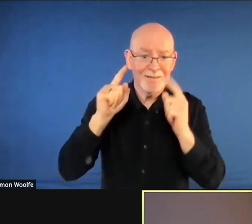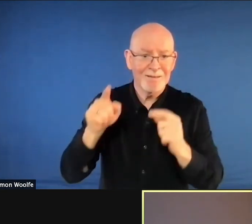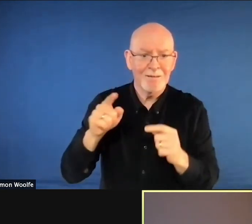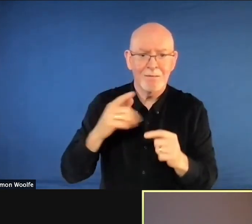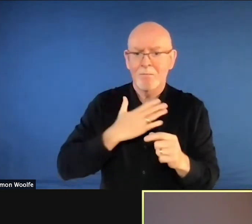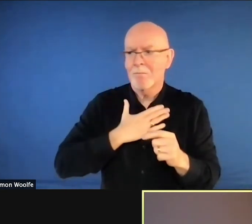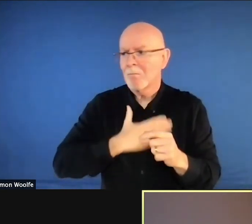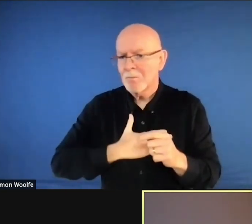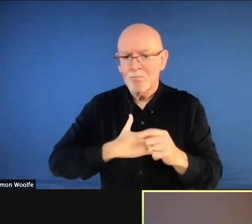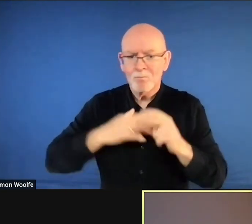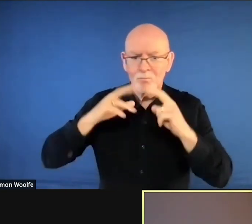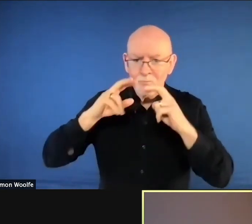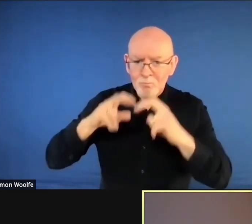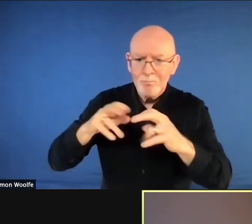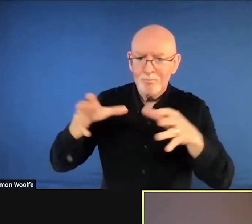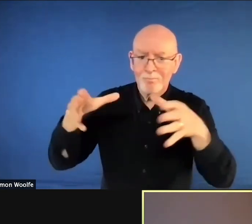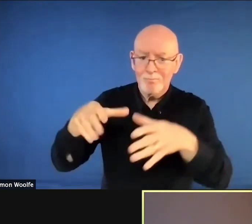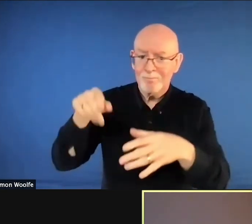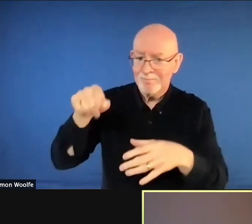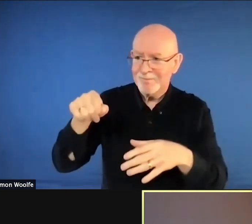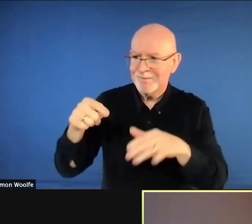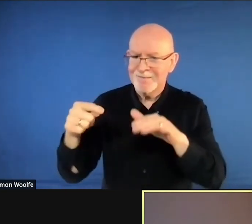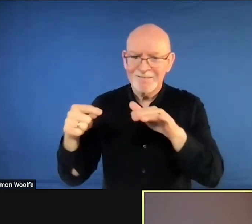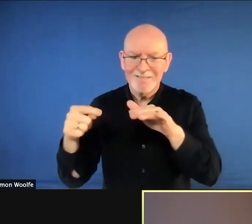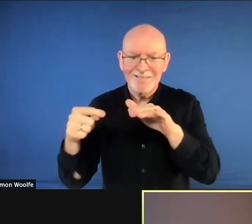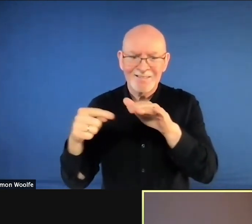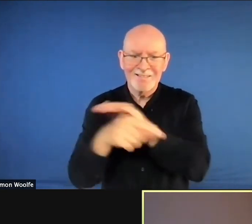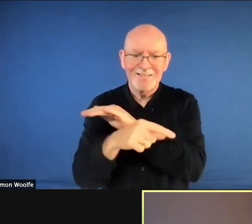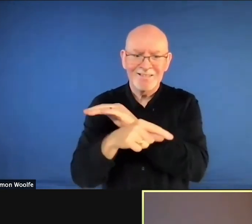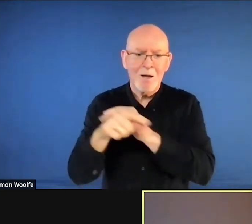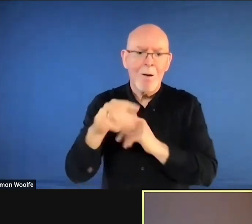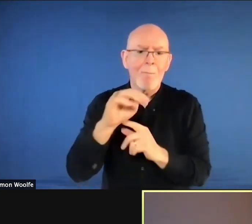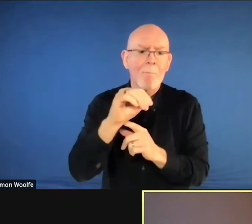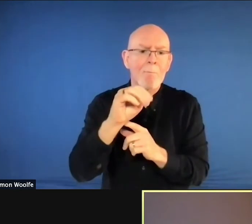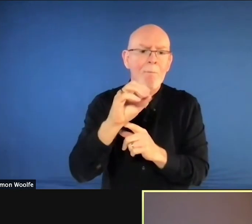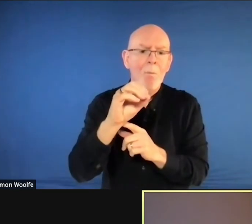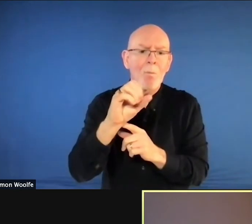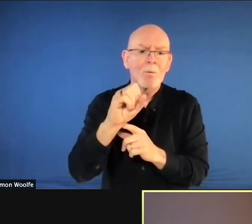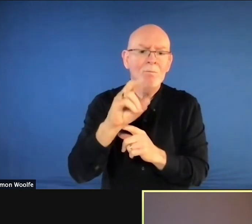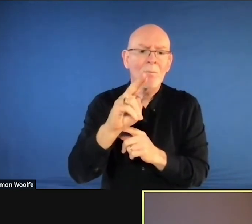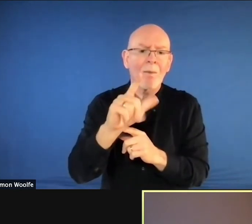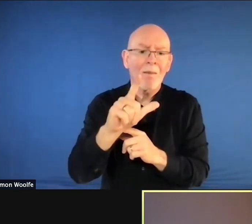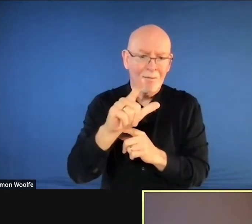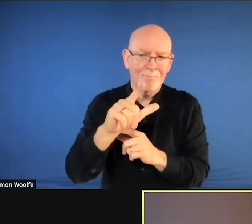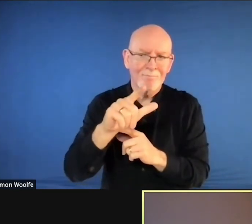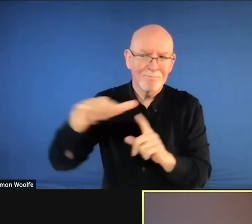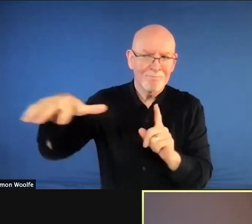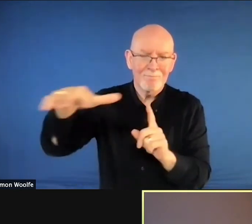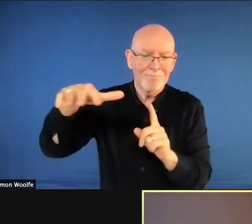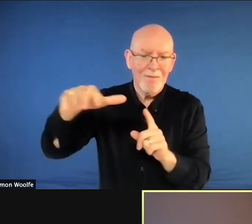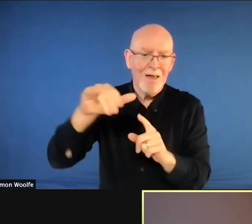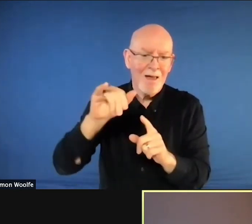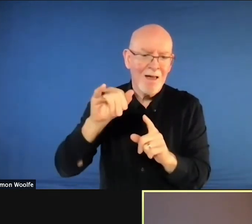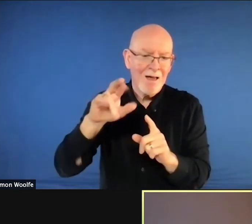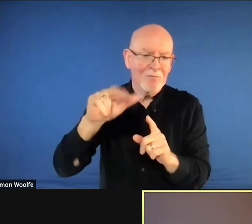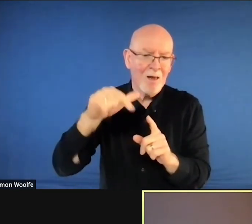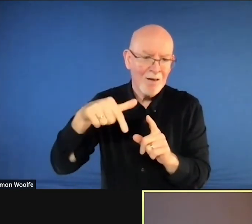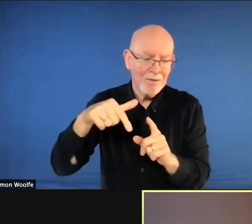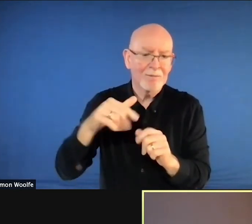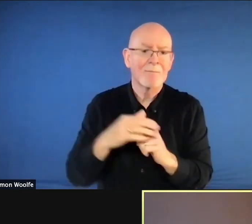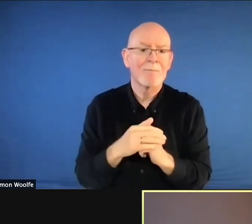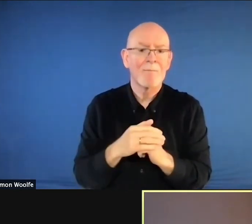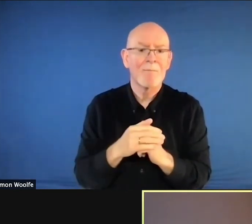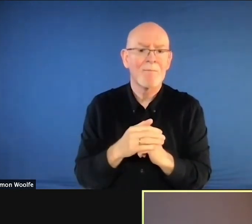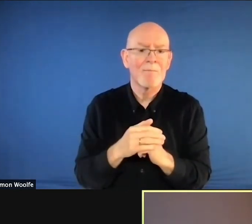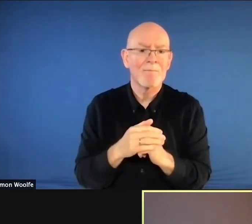Iraq. Now, I'm not very sure how familiar everyone is with this context, but the reason